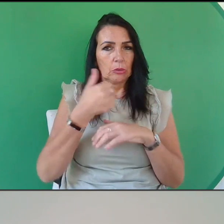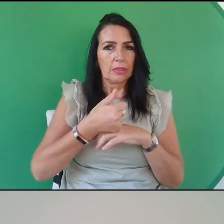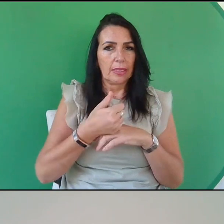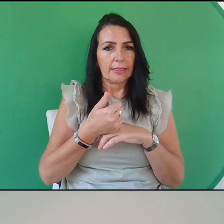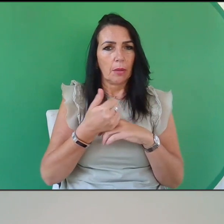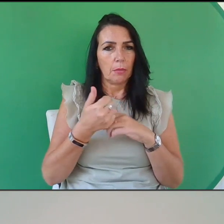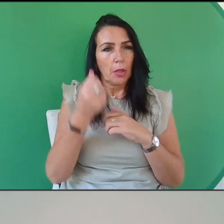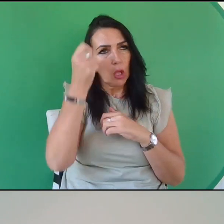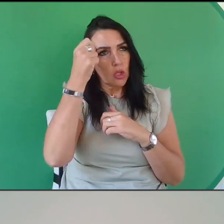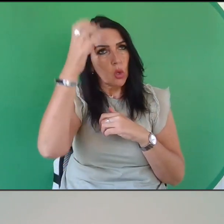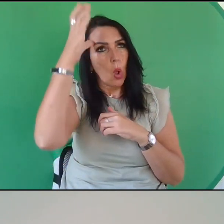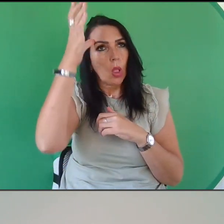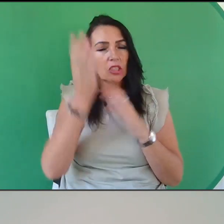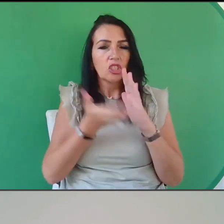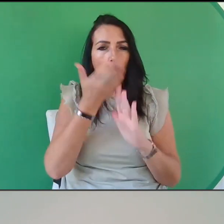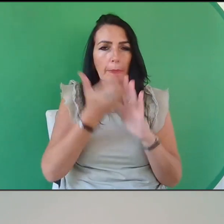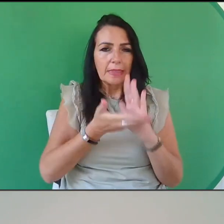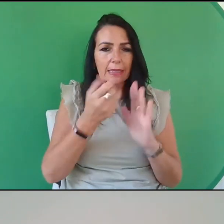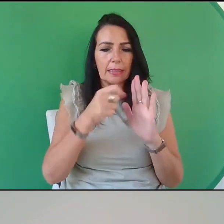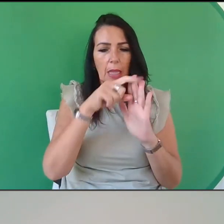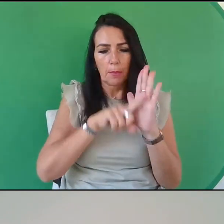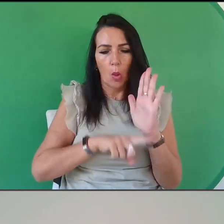knowledge, updates, and policy.